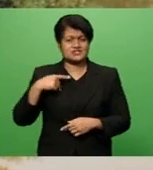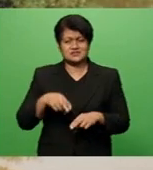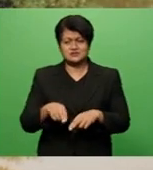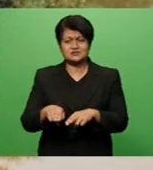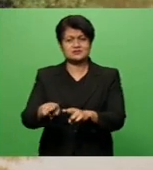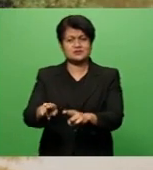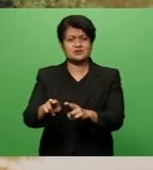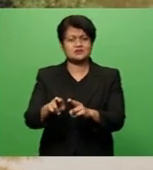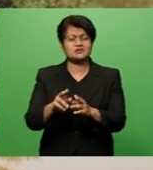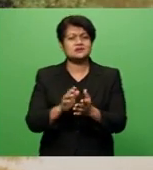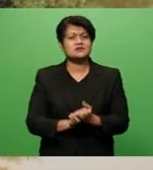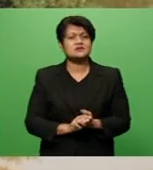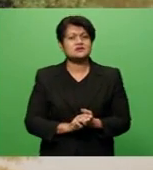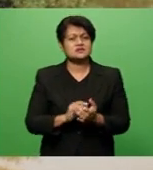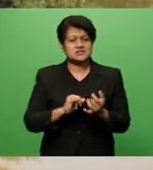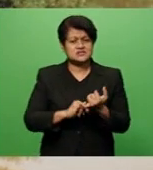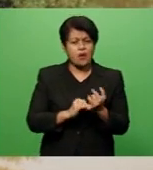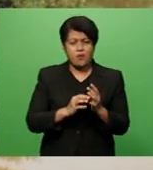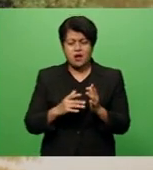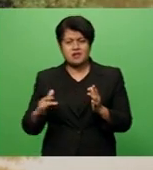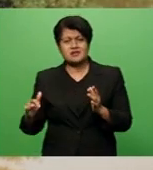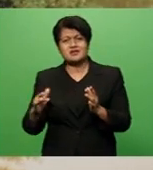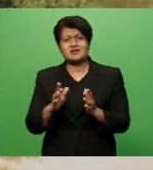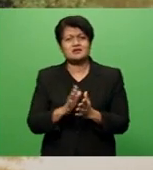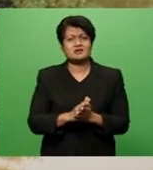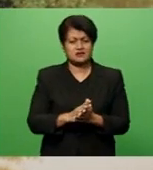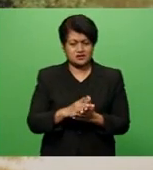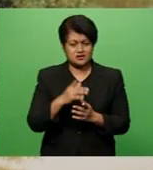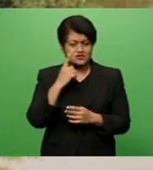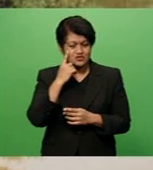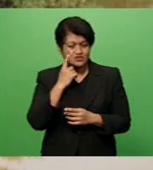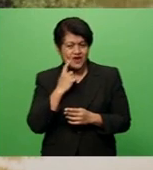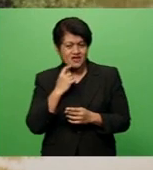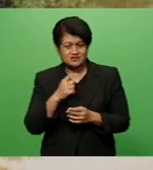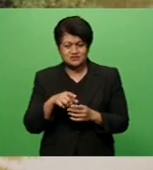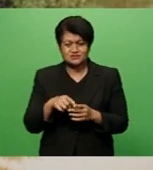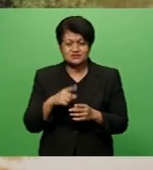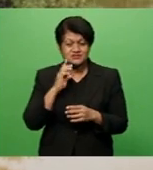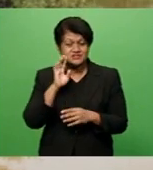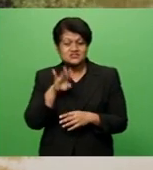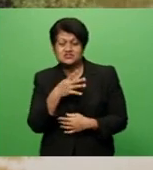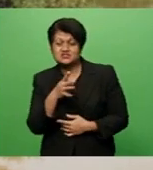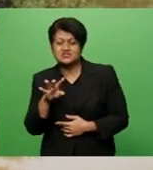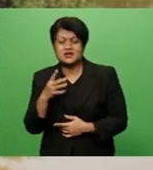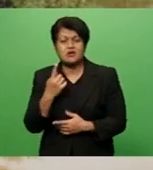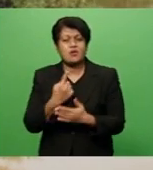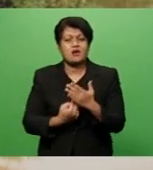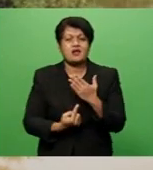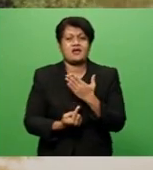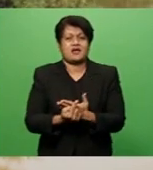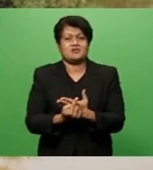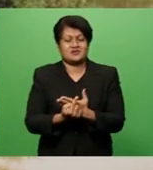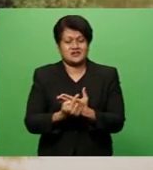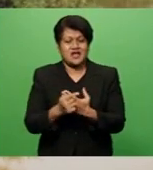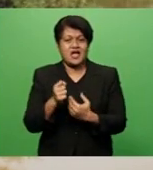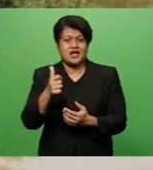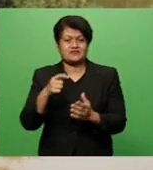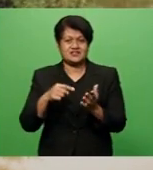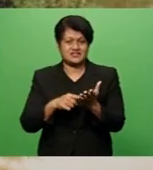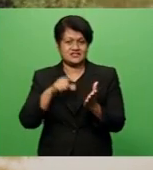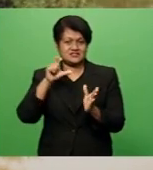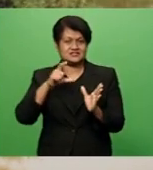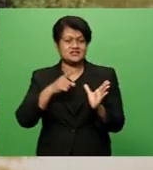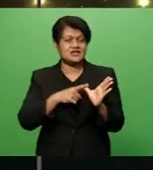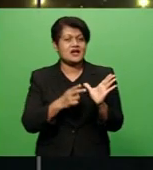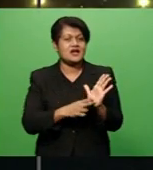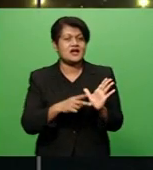Village and Salambamba Place, continue to try to pick up what it is that Tropical Cyclone Ana has left behind. Lina Rees,